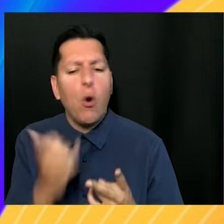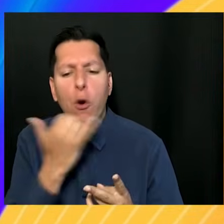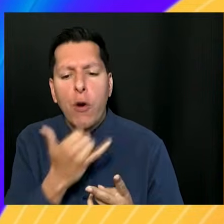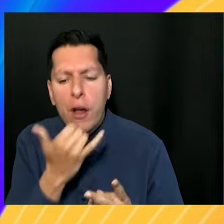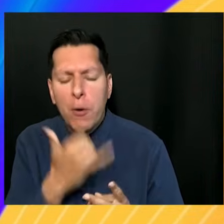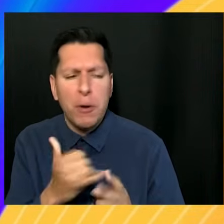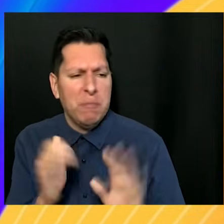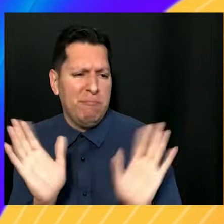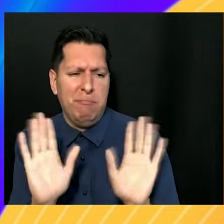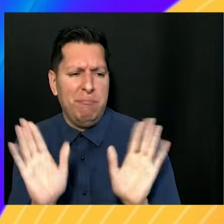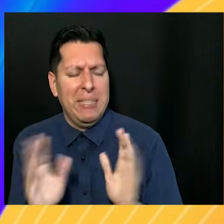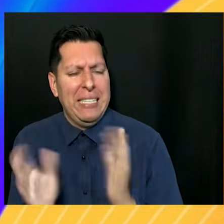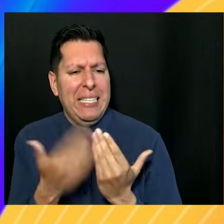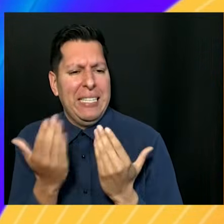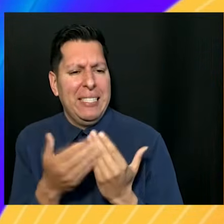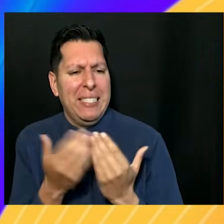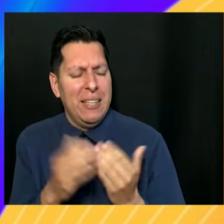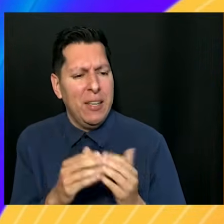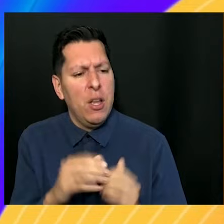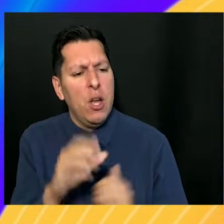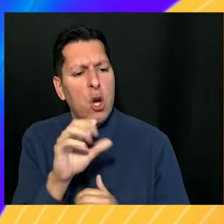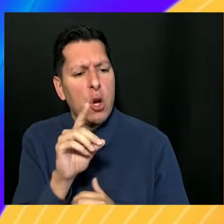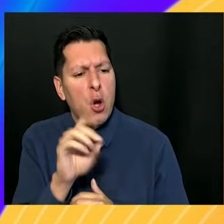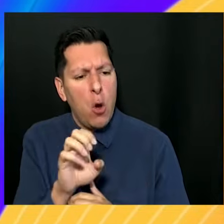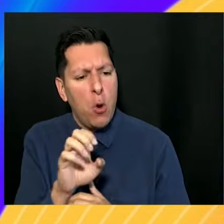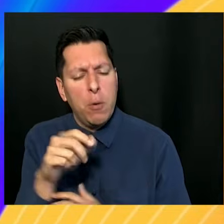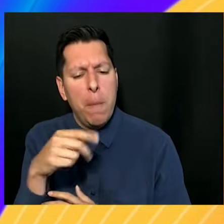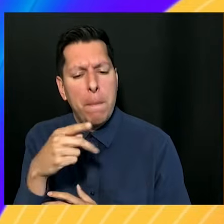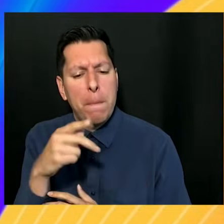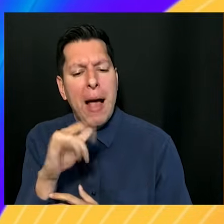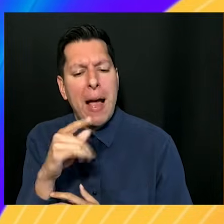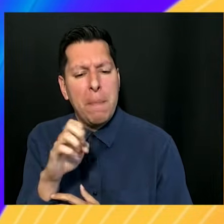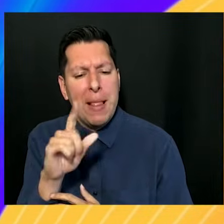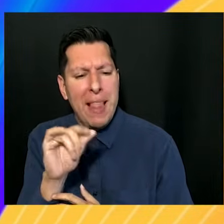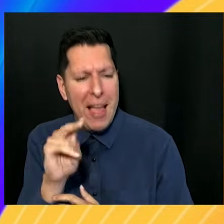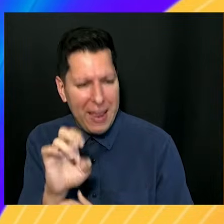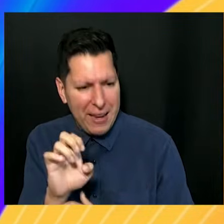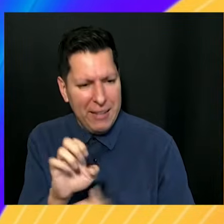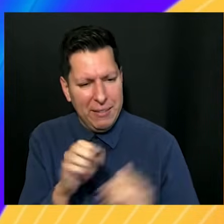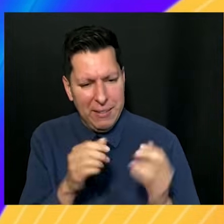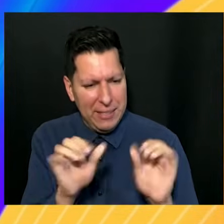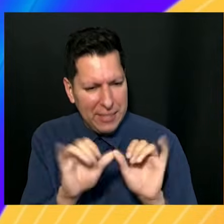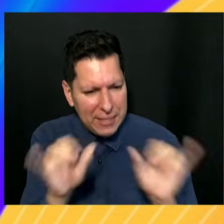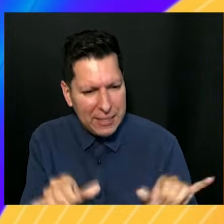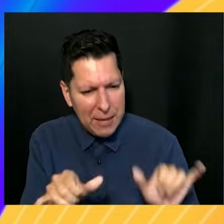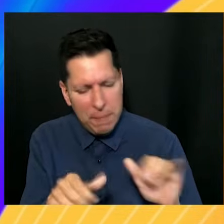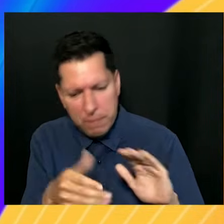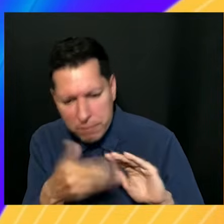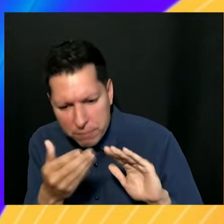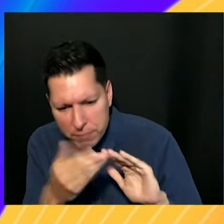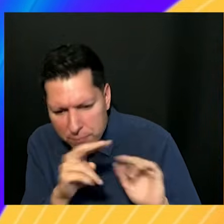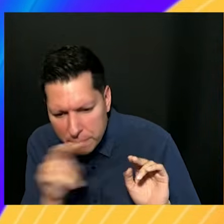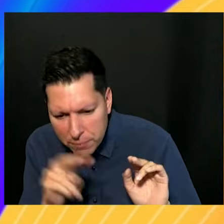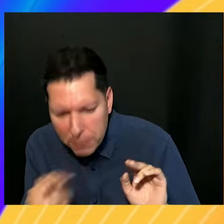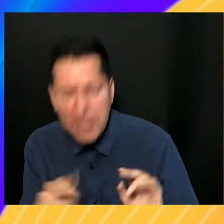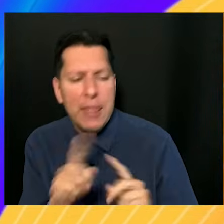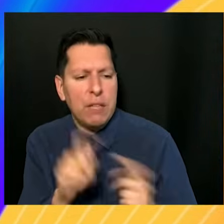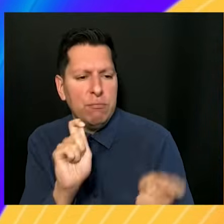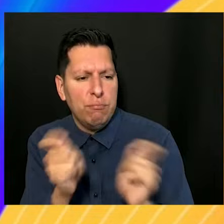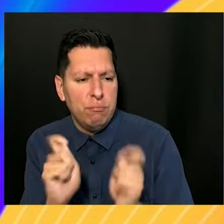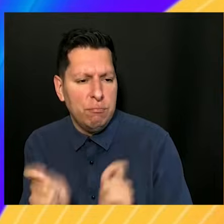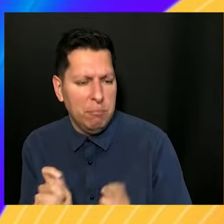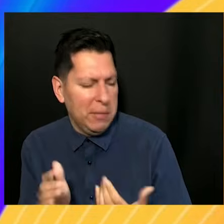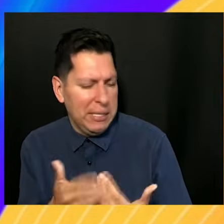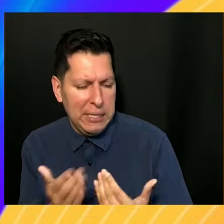to your code pipeline, you can see what the error is, you can fix it, and you just rerun it. And so it's all auditable as well. All right, so